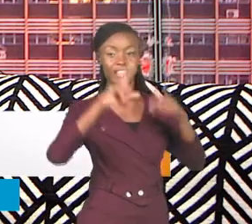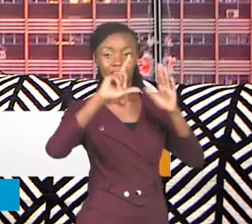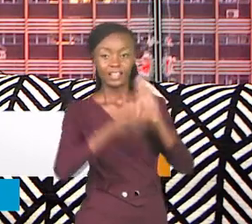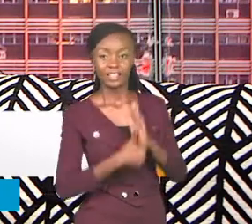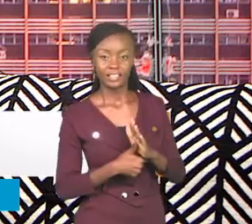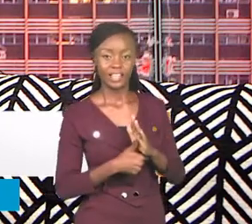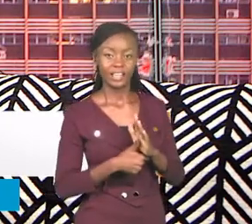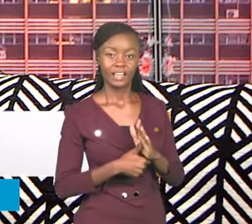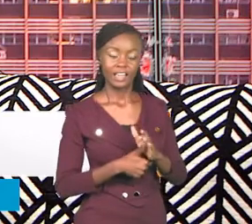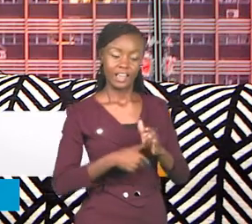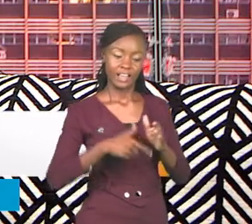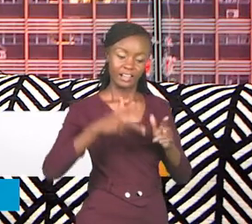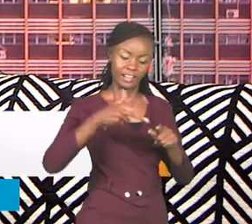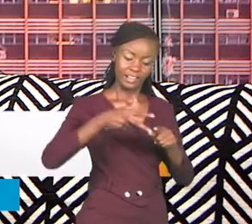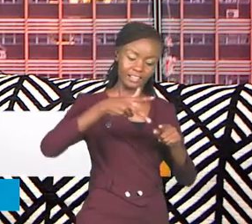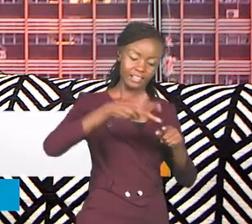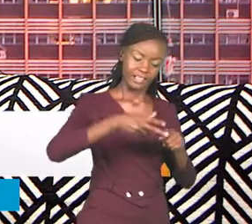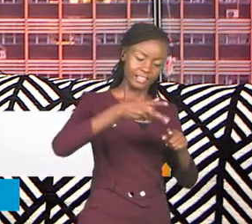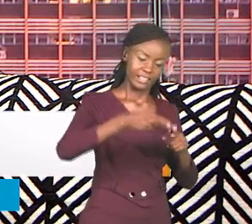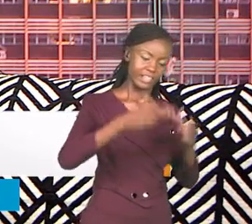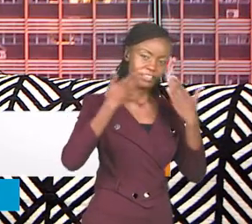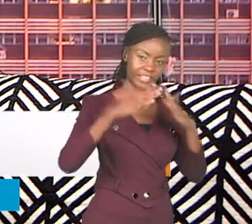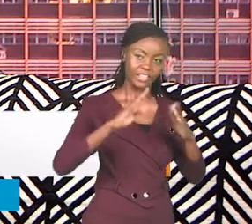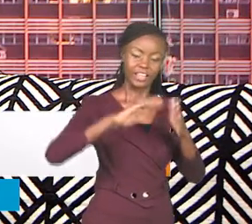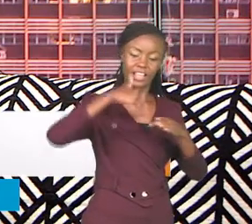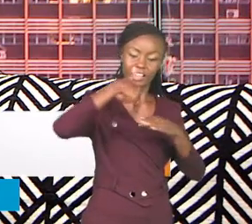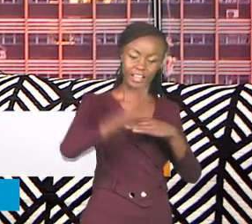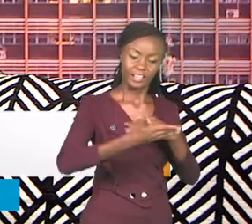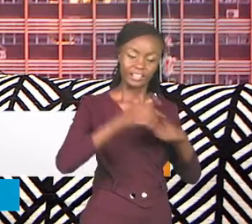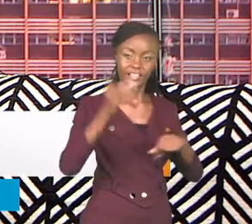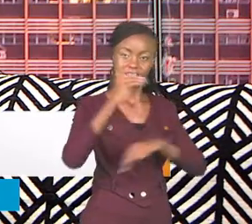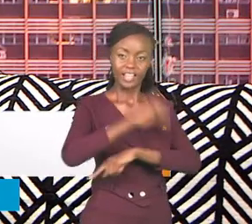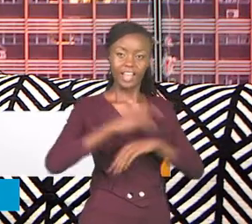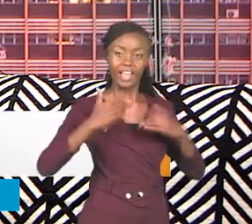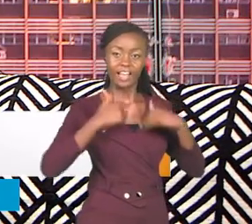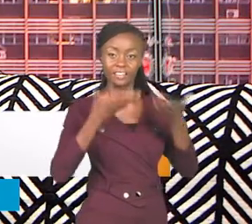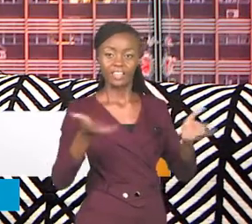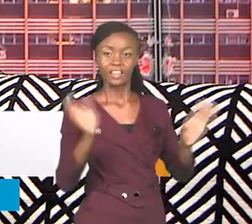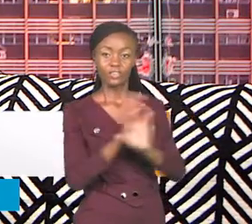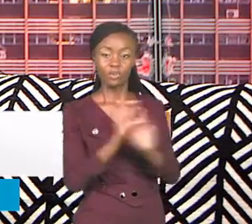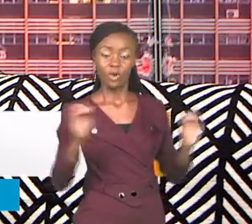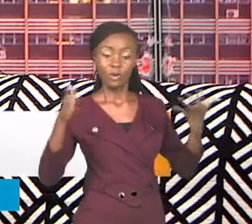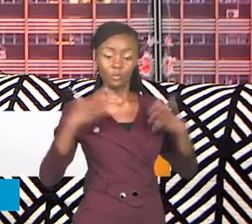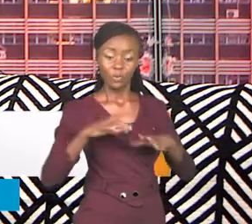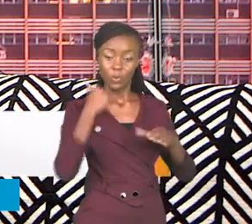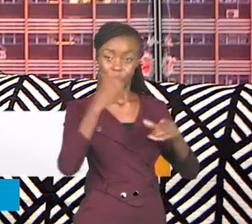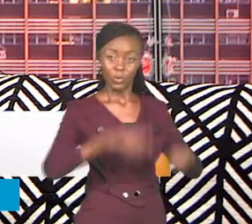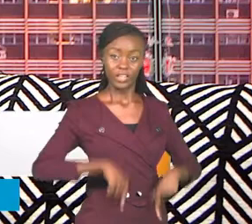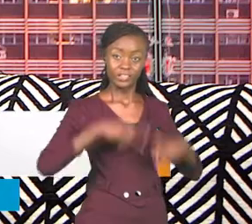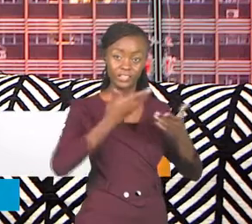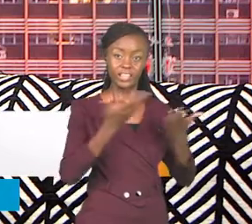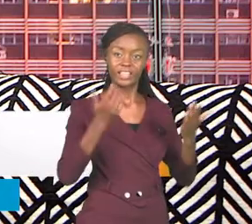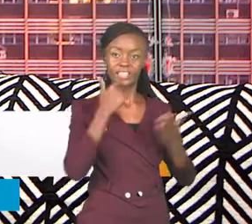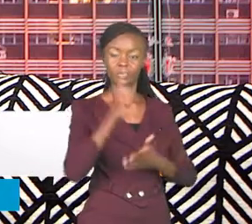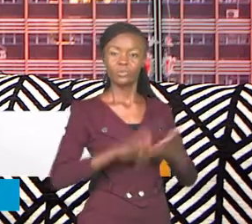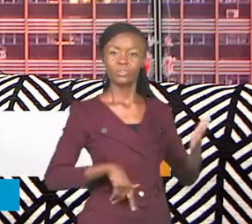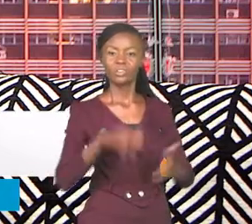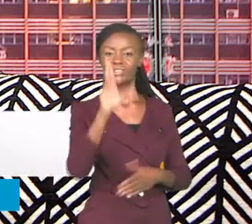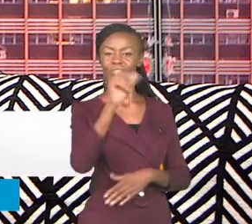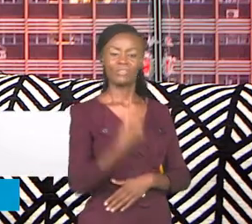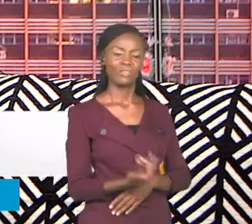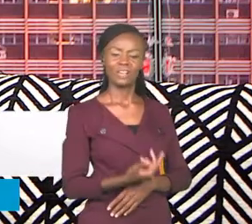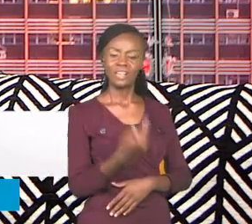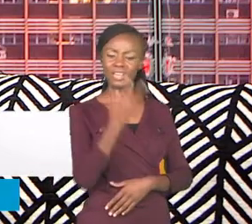bit, slowly by slowly, the next day you come, they're not there. You ask the people who live on this road, they won't tell you, yeah, we saw some people